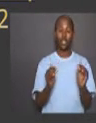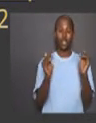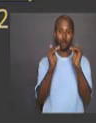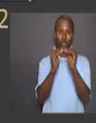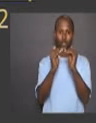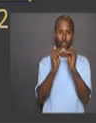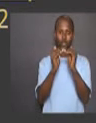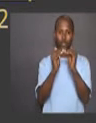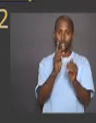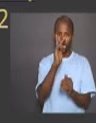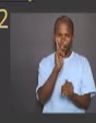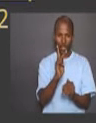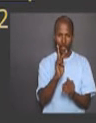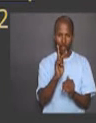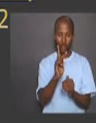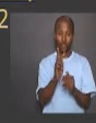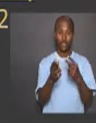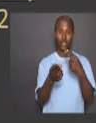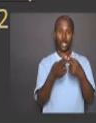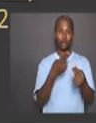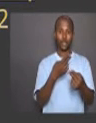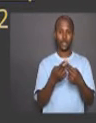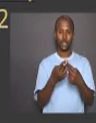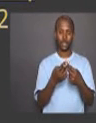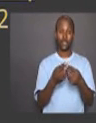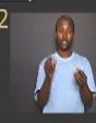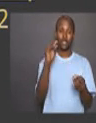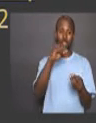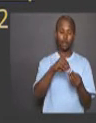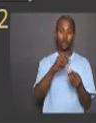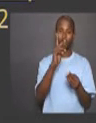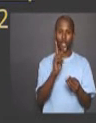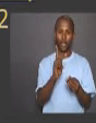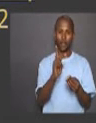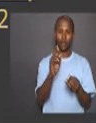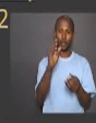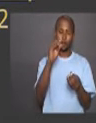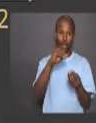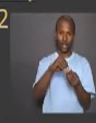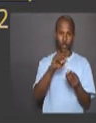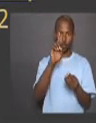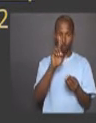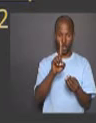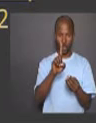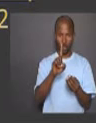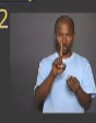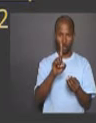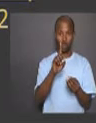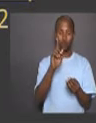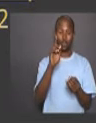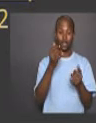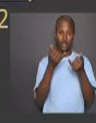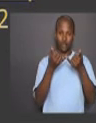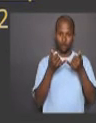k equals k times the sum of k